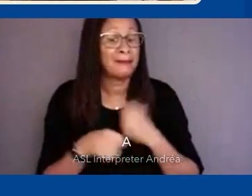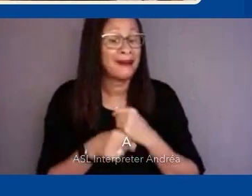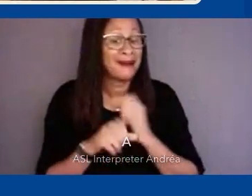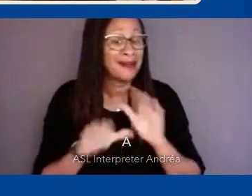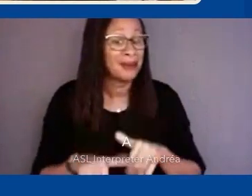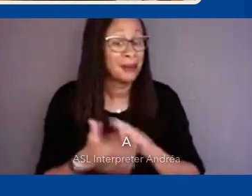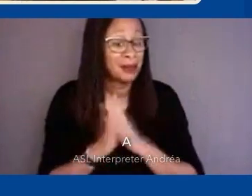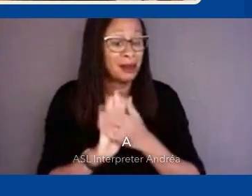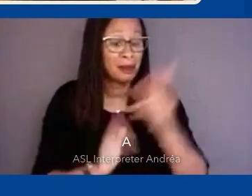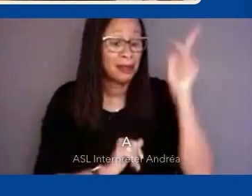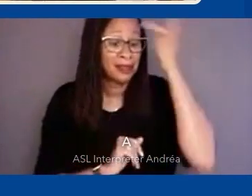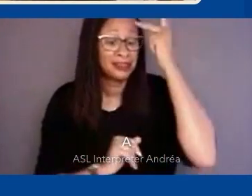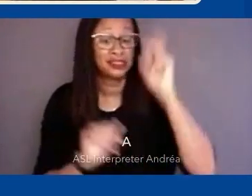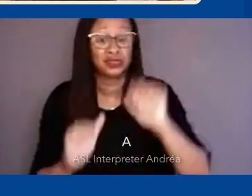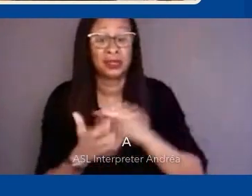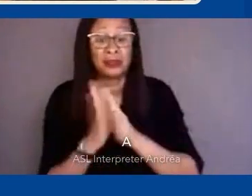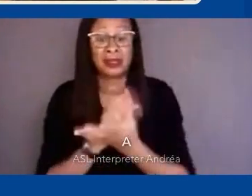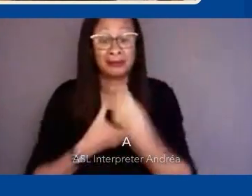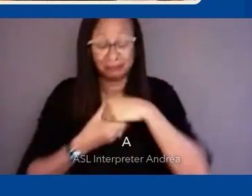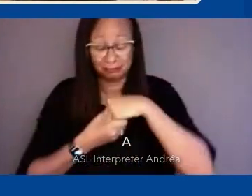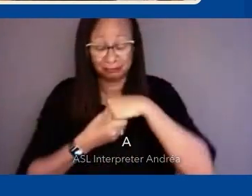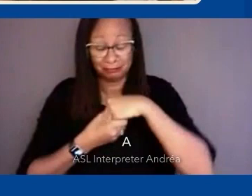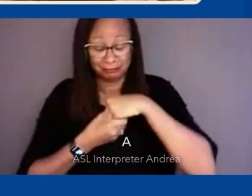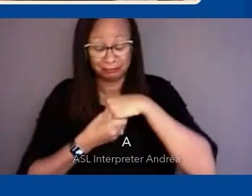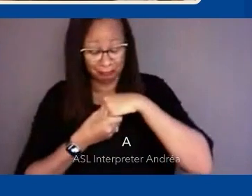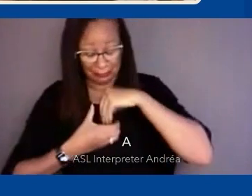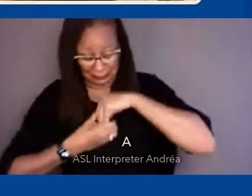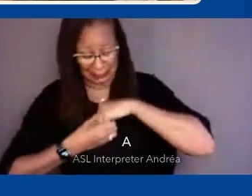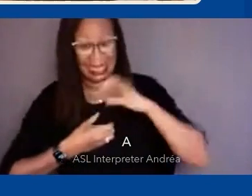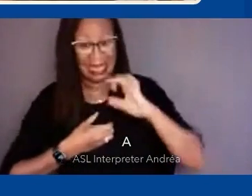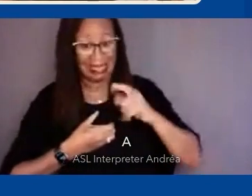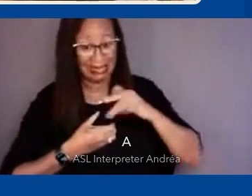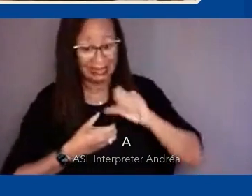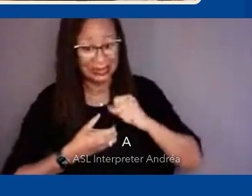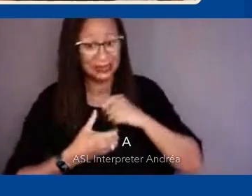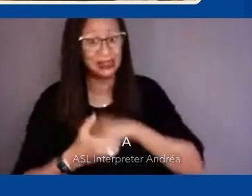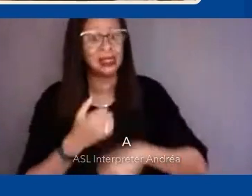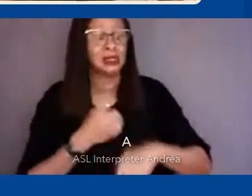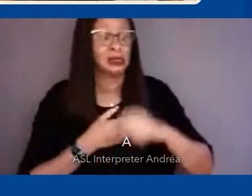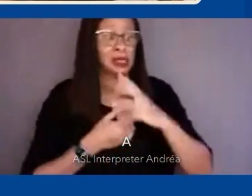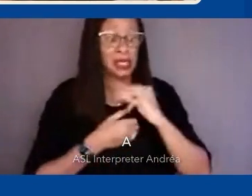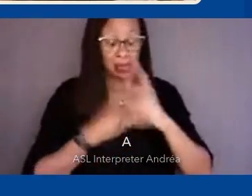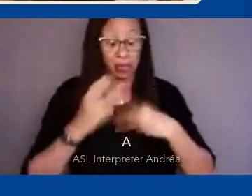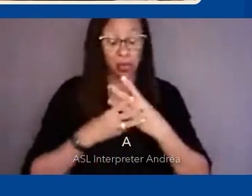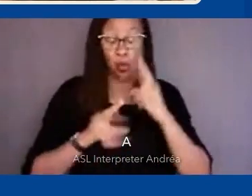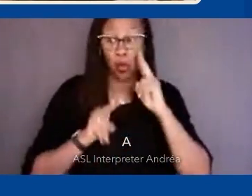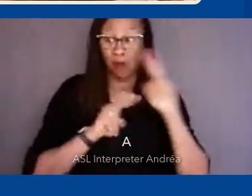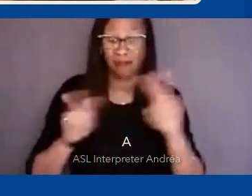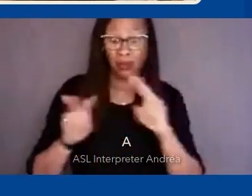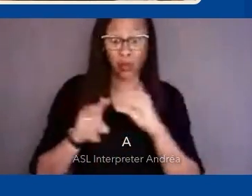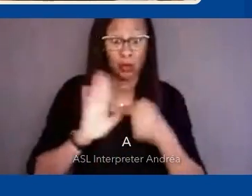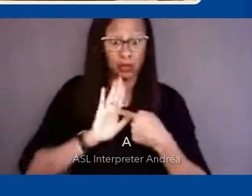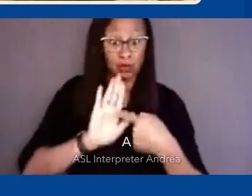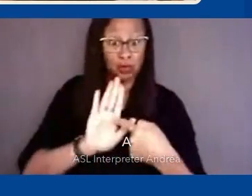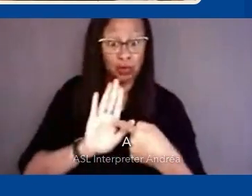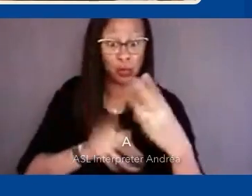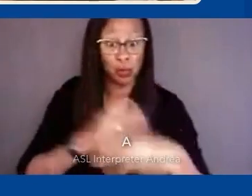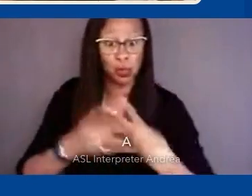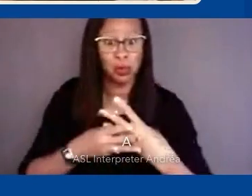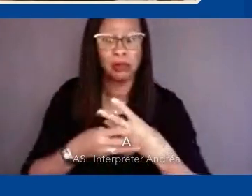to embody like the ethics or the like worldview that you want to bring into the world. How do you